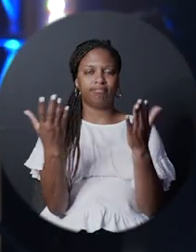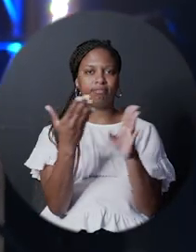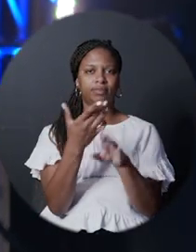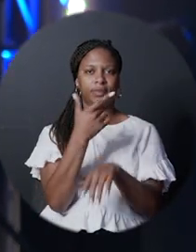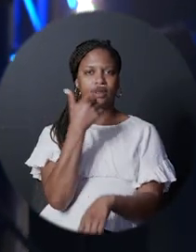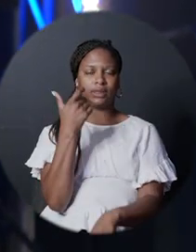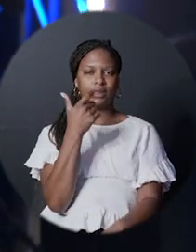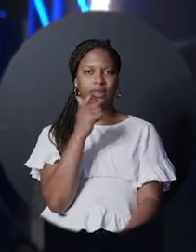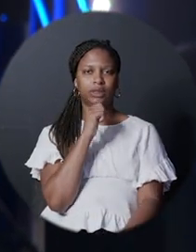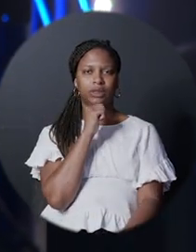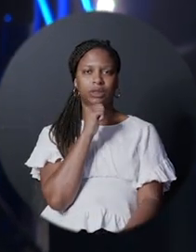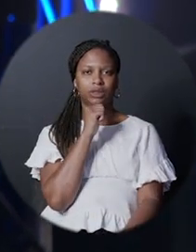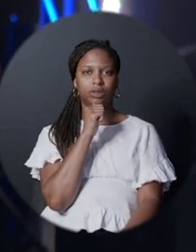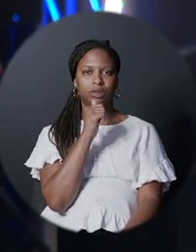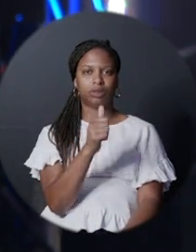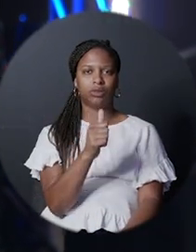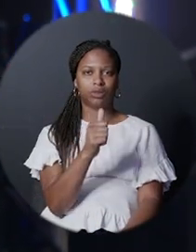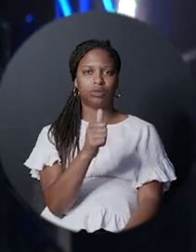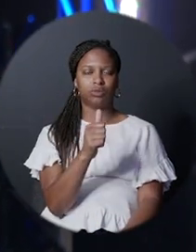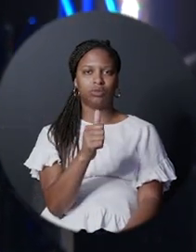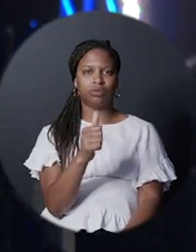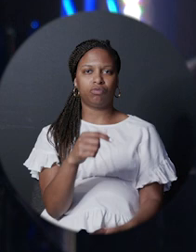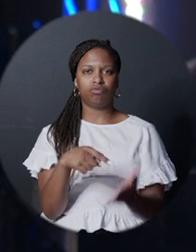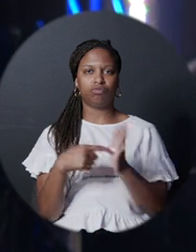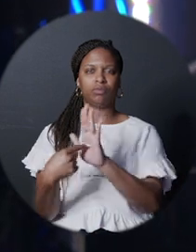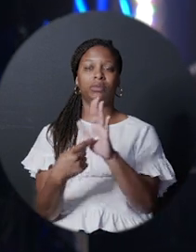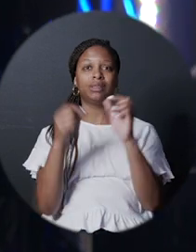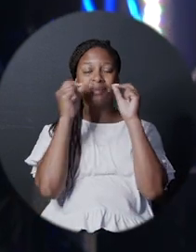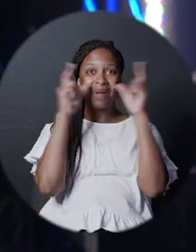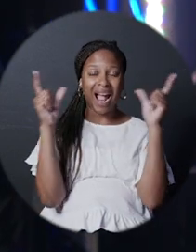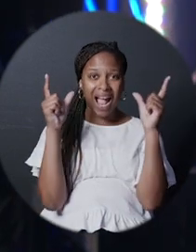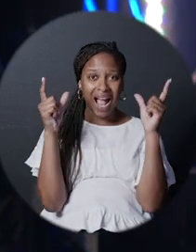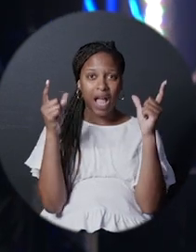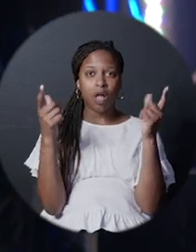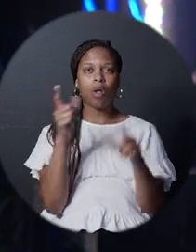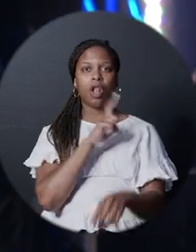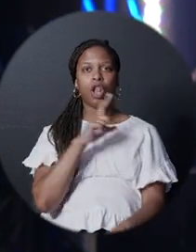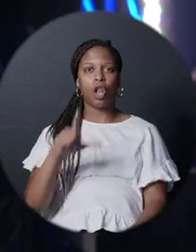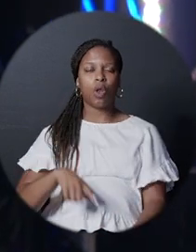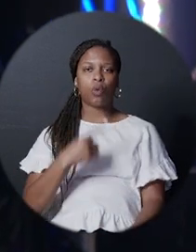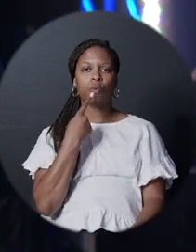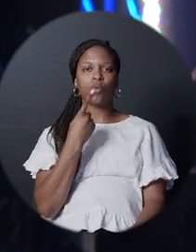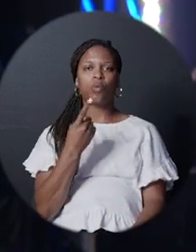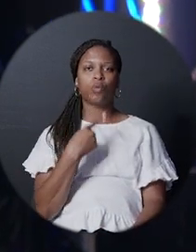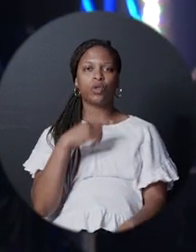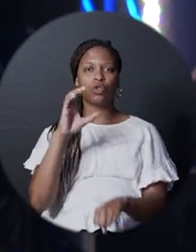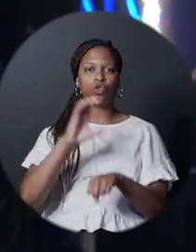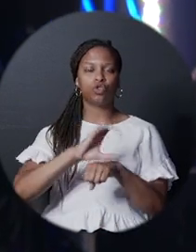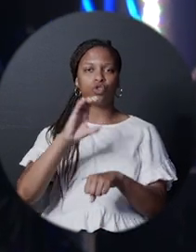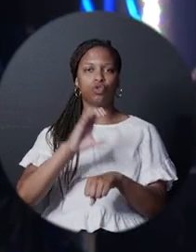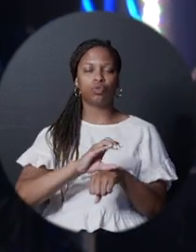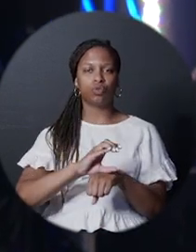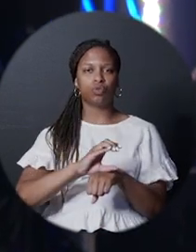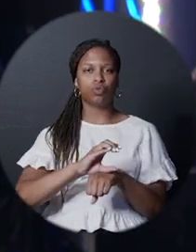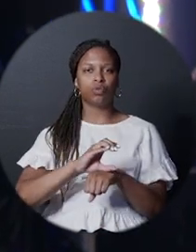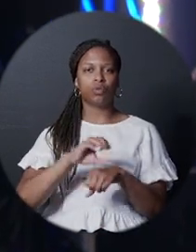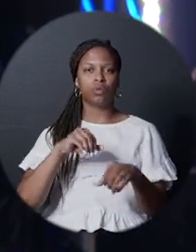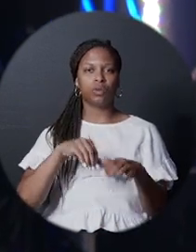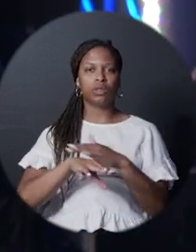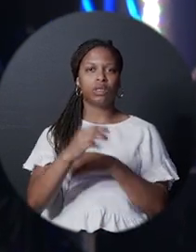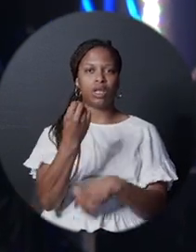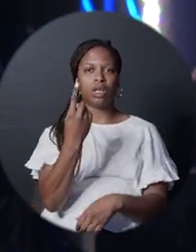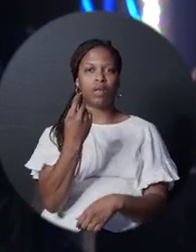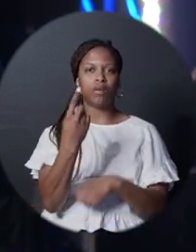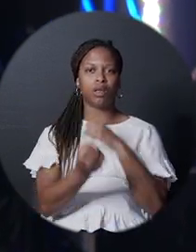And I want to let you know, because we're not going to reveal this like a surprise and aha, this is what the Lord told me. He says the church